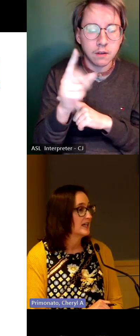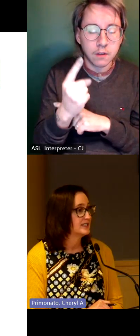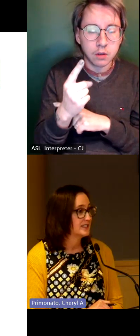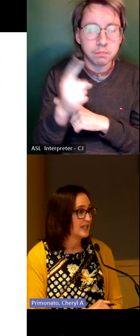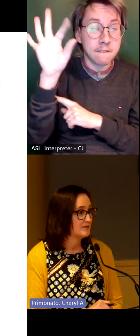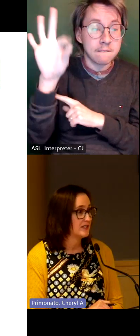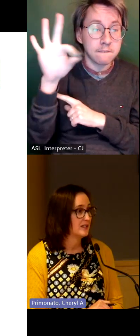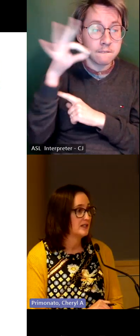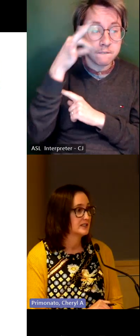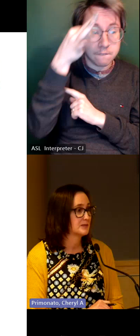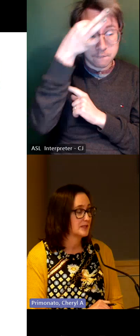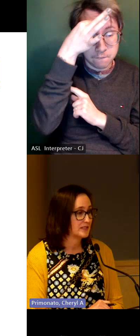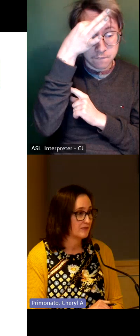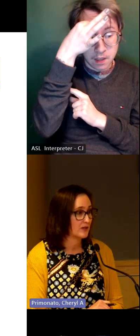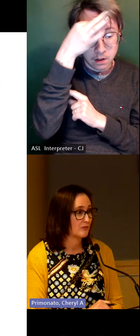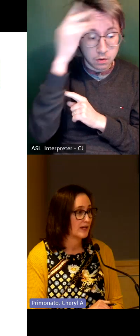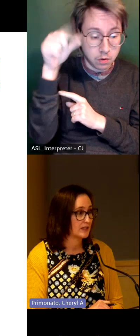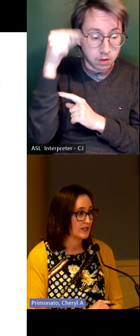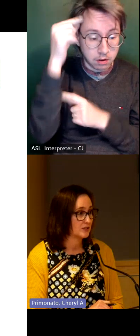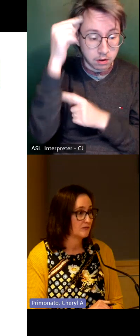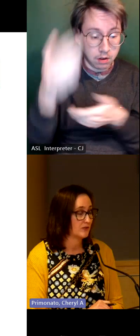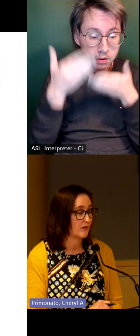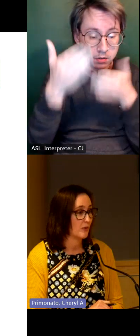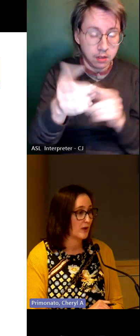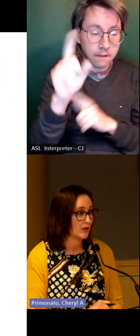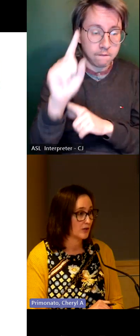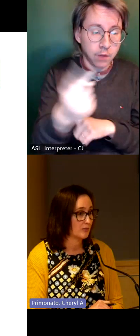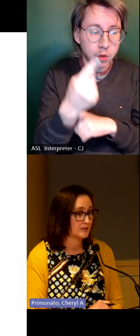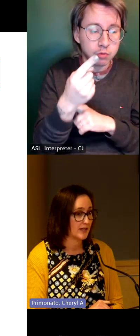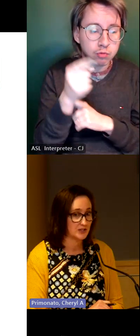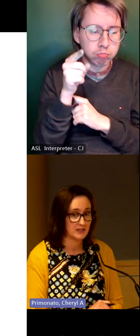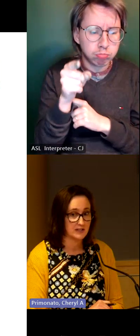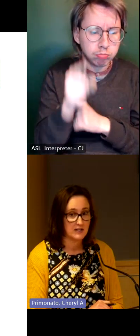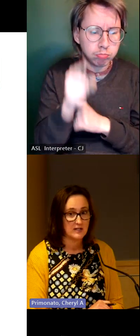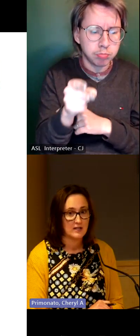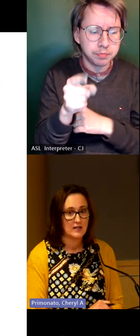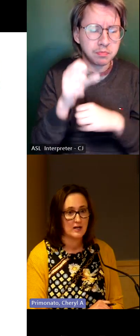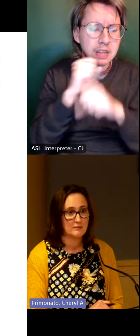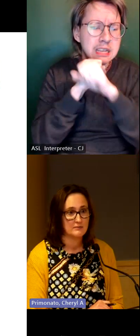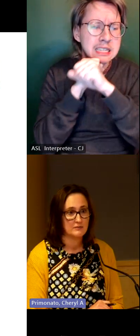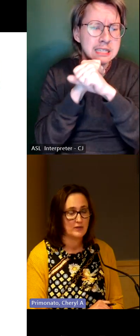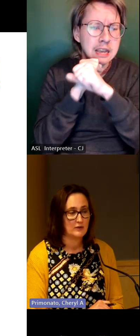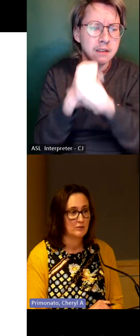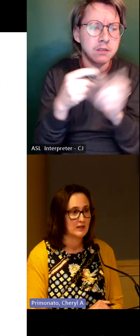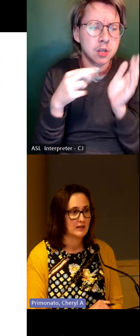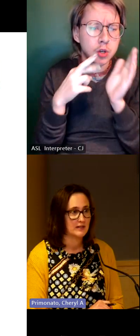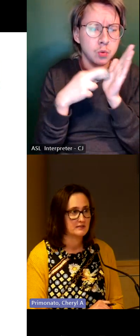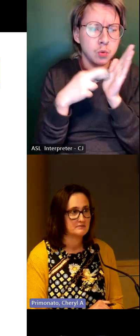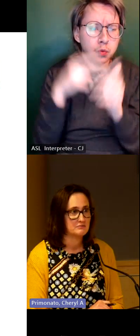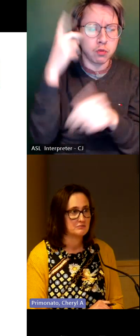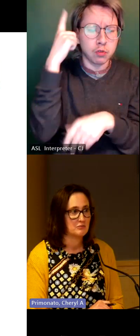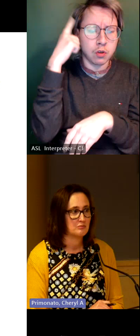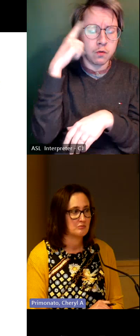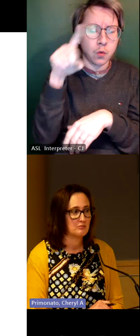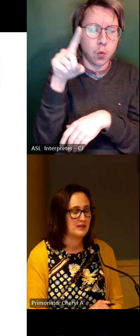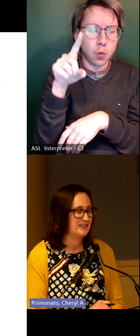first safety specific regulation for roadway worker protection.